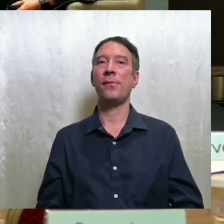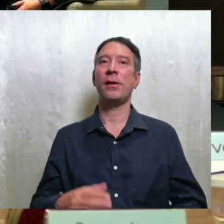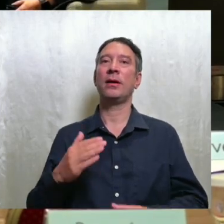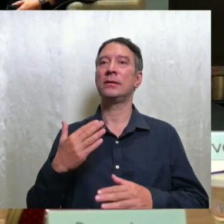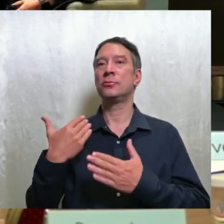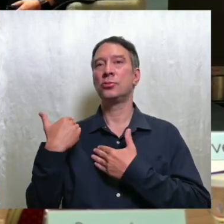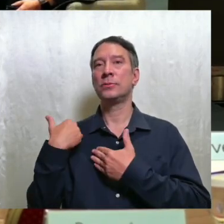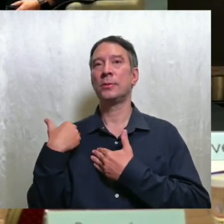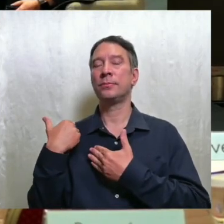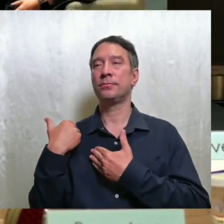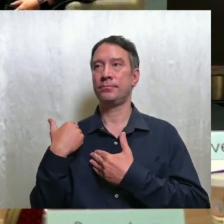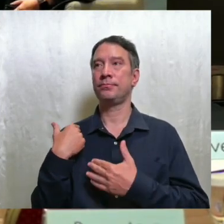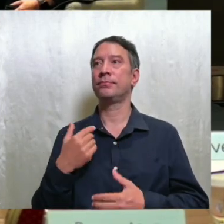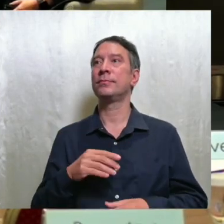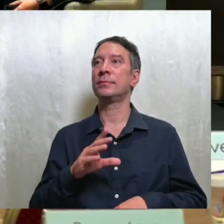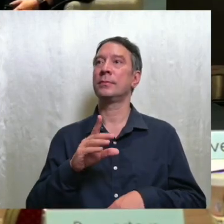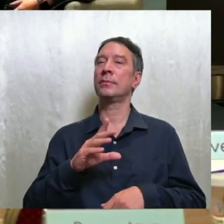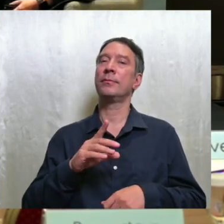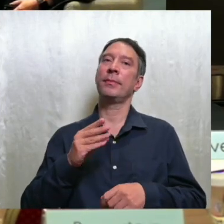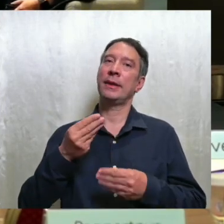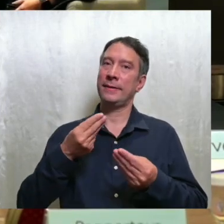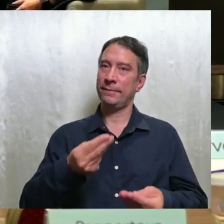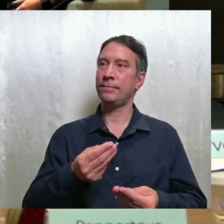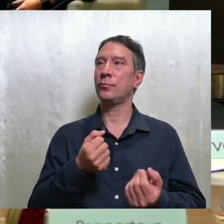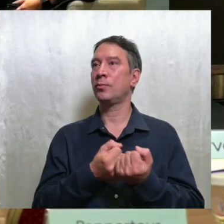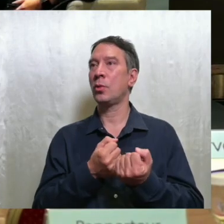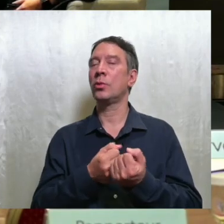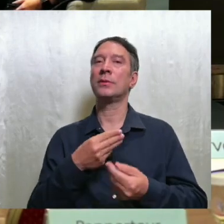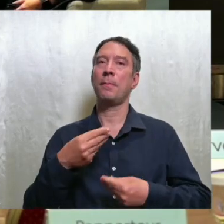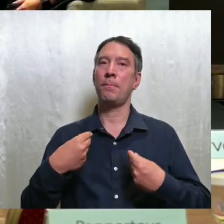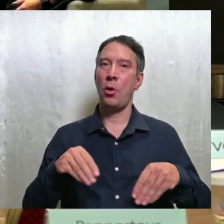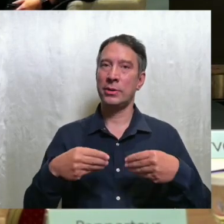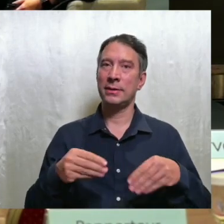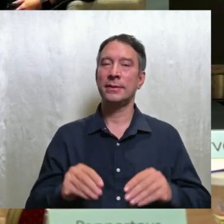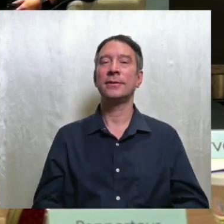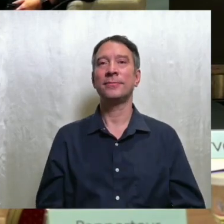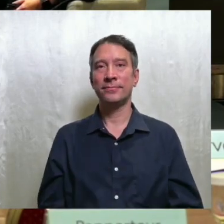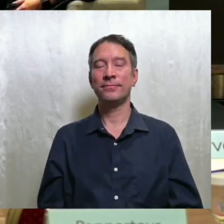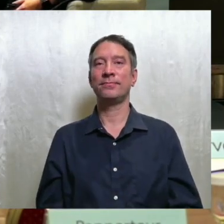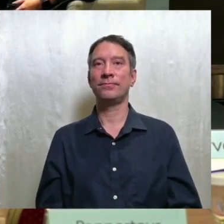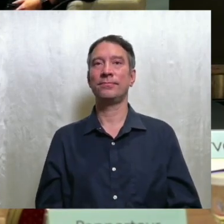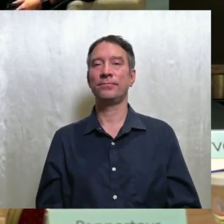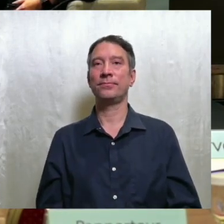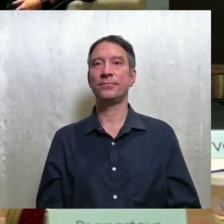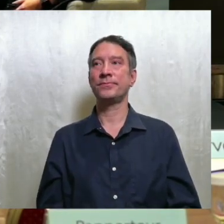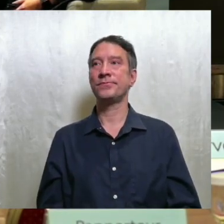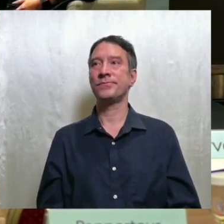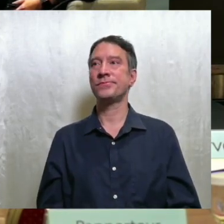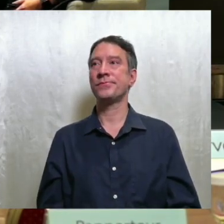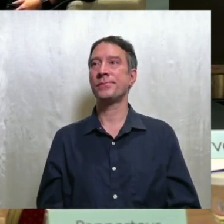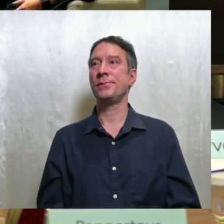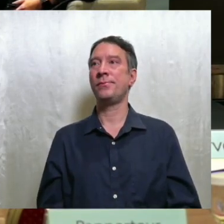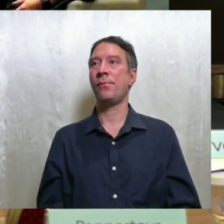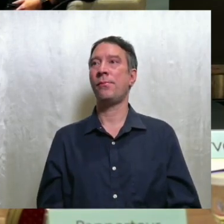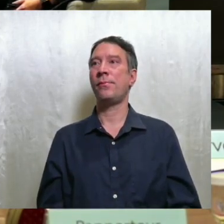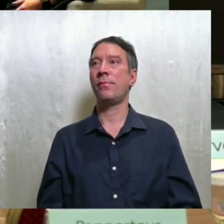and volunteerism initiatives of the company. Concurrently, she's also the implementation manager of IBM Skill Build in